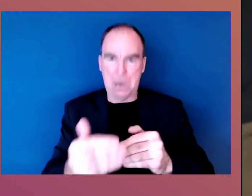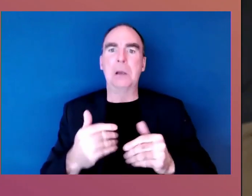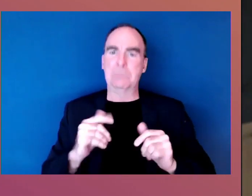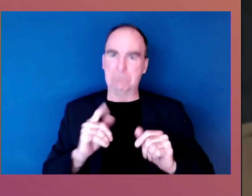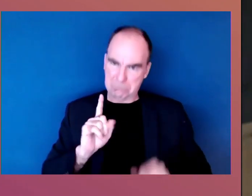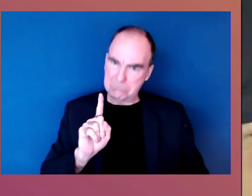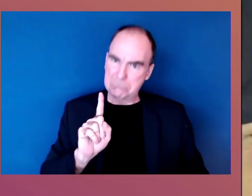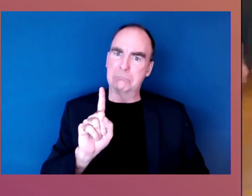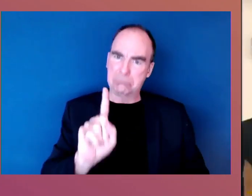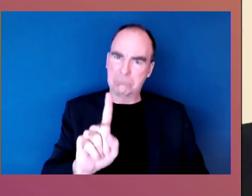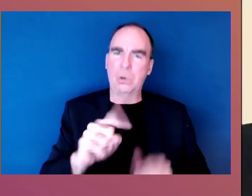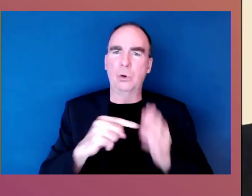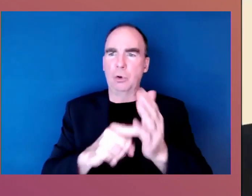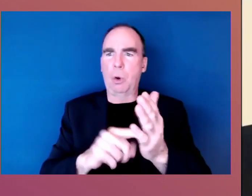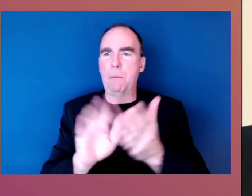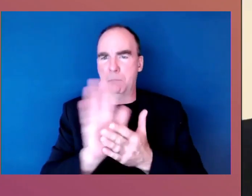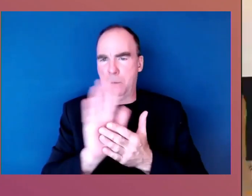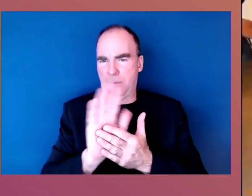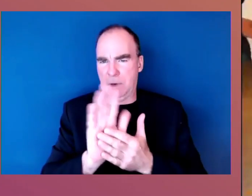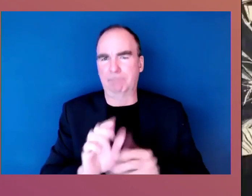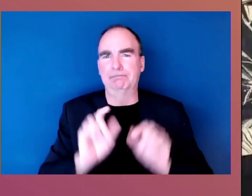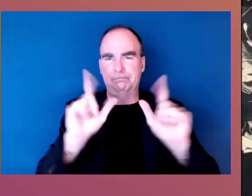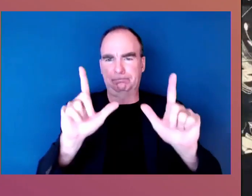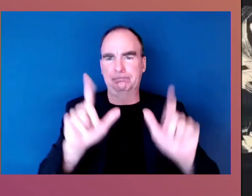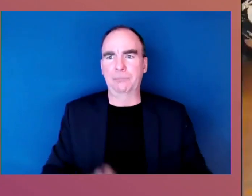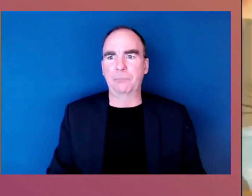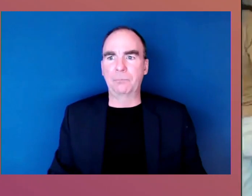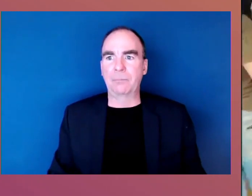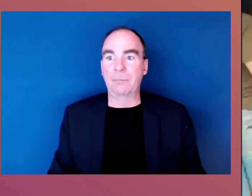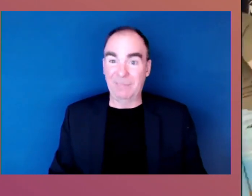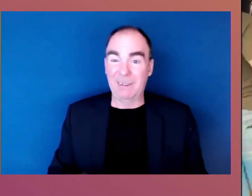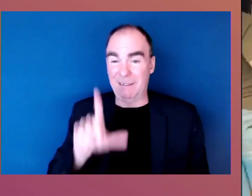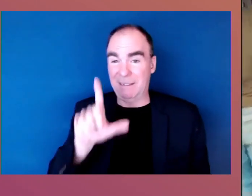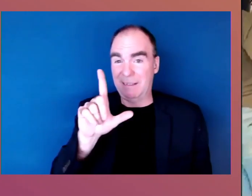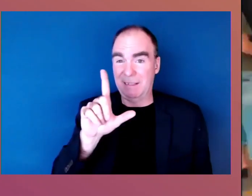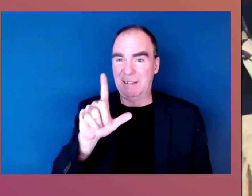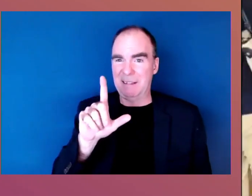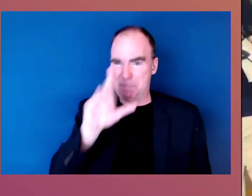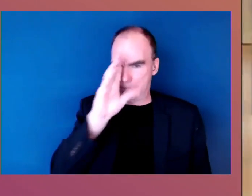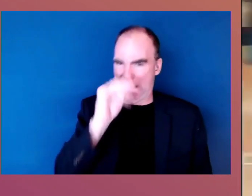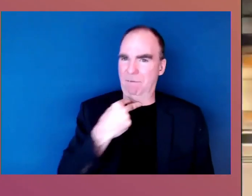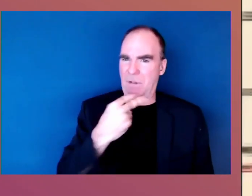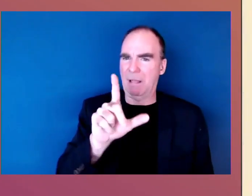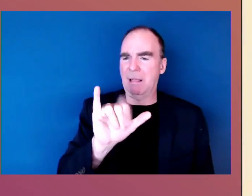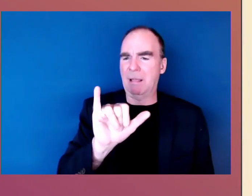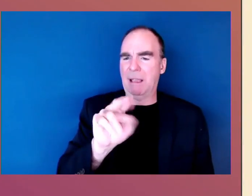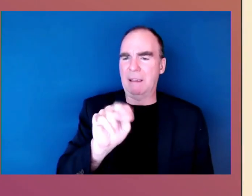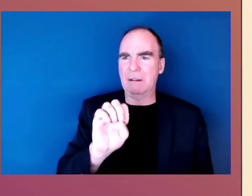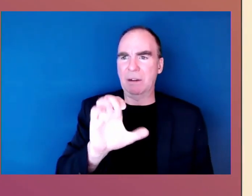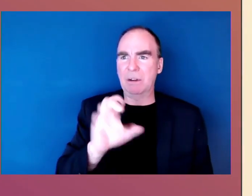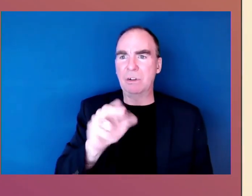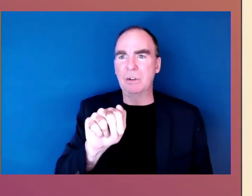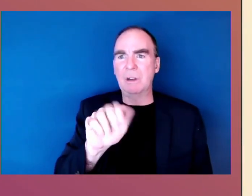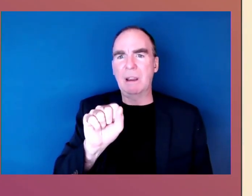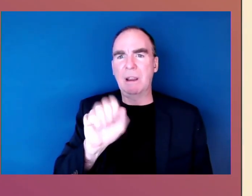We present a smartphone-based system called Line Chaser, which assists blind people to stand in lines. Line Chaser estimates the position of